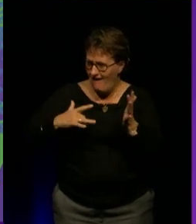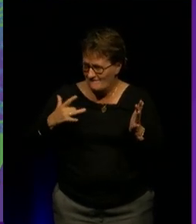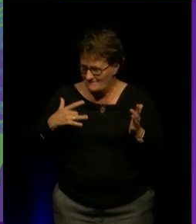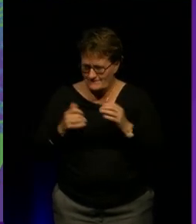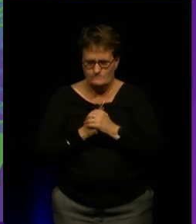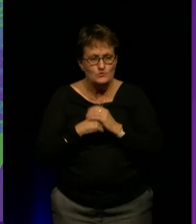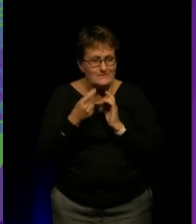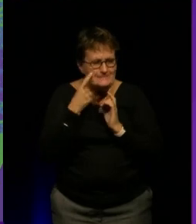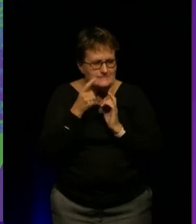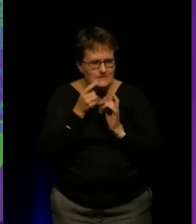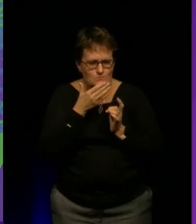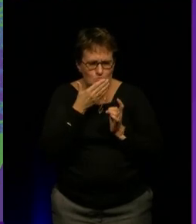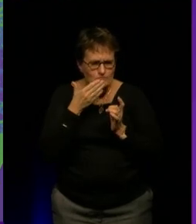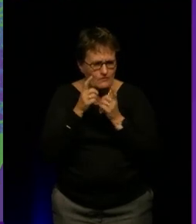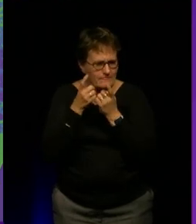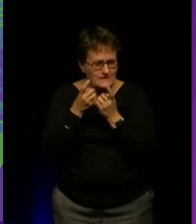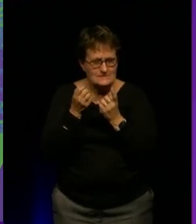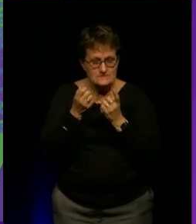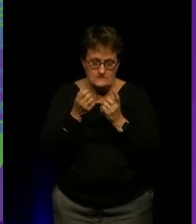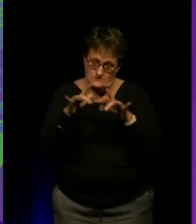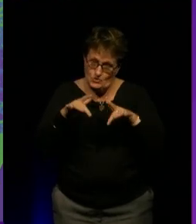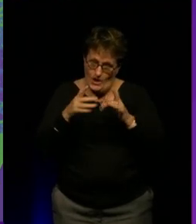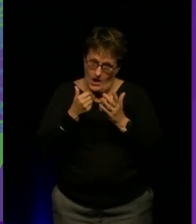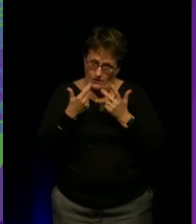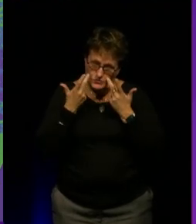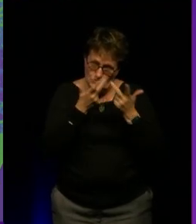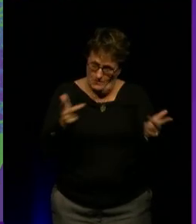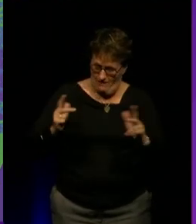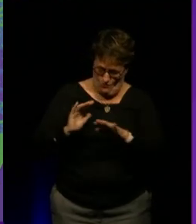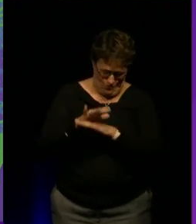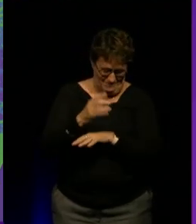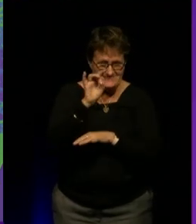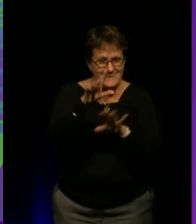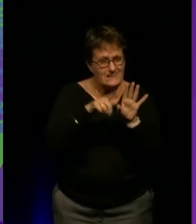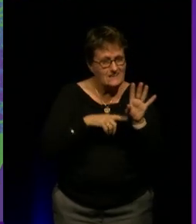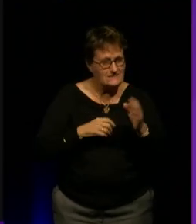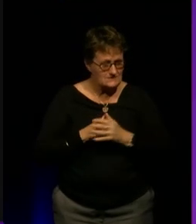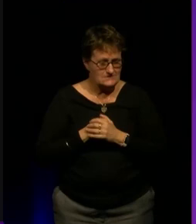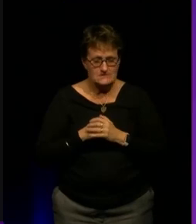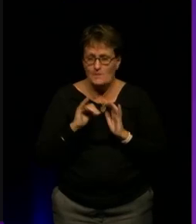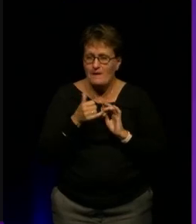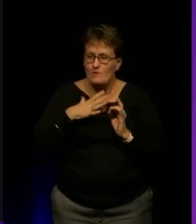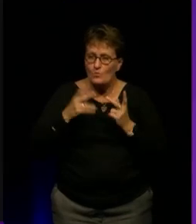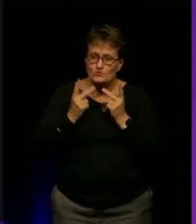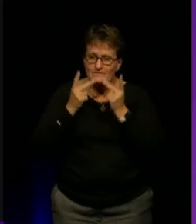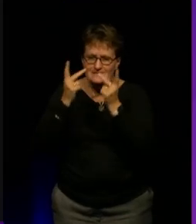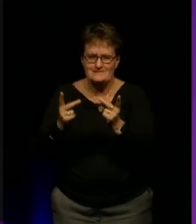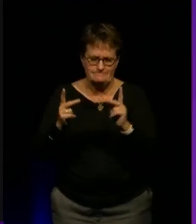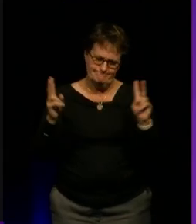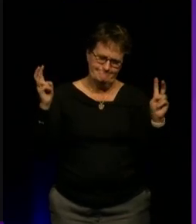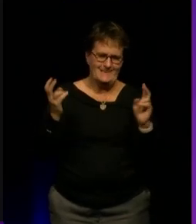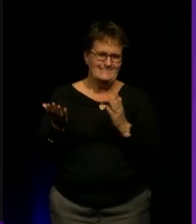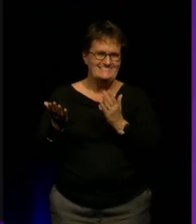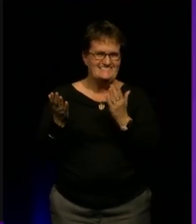our collections, and many of these works have not been on display for over a decade. or you may like to visit our Deadly Threads showcase